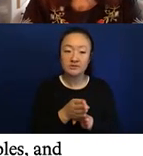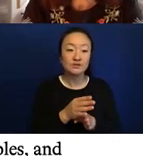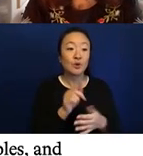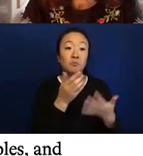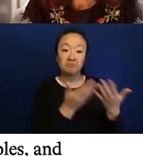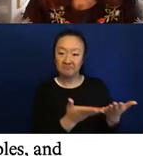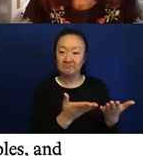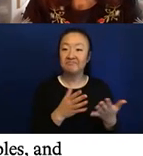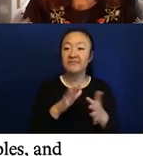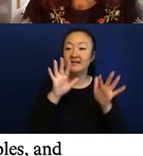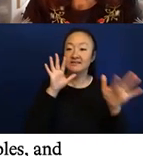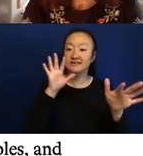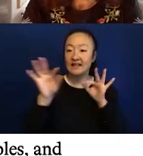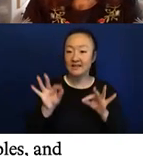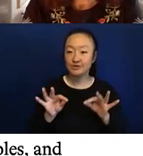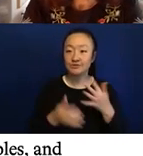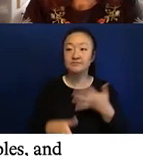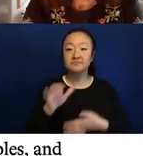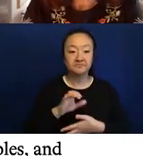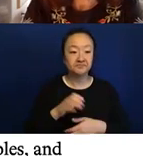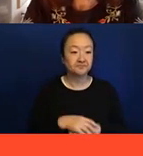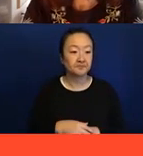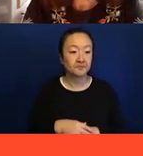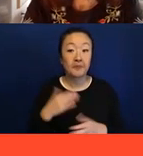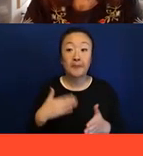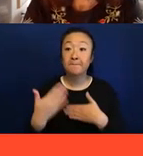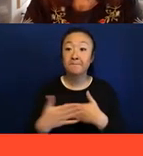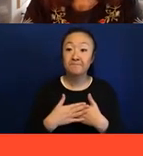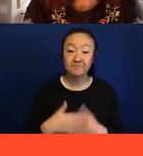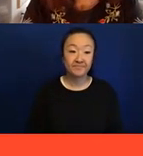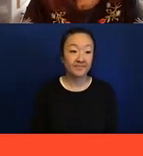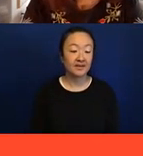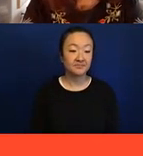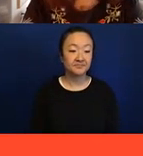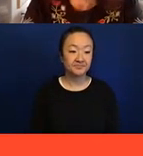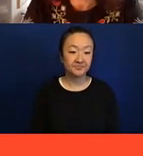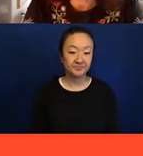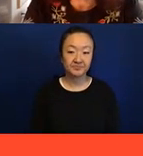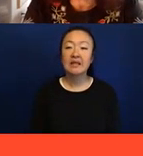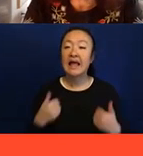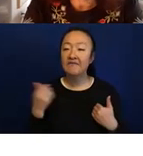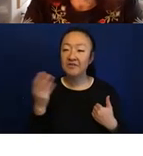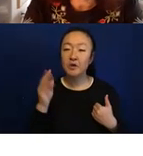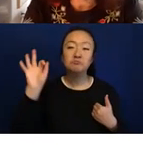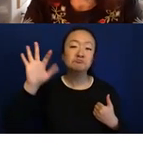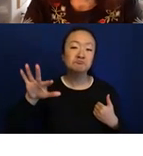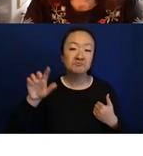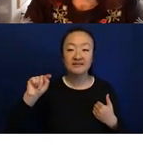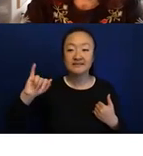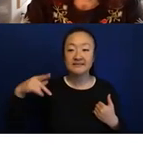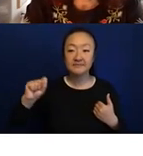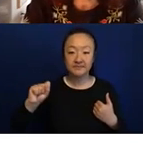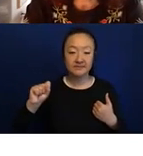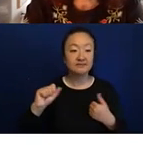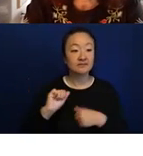criteria. And let's see, next. So we have a few tips based